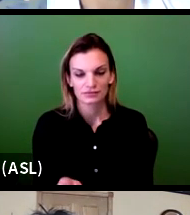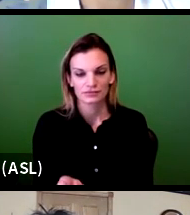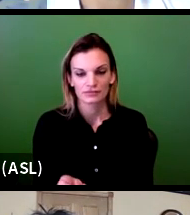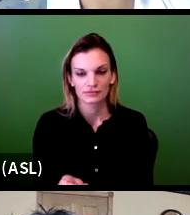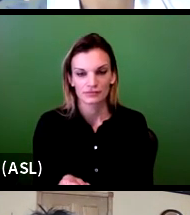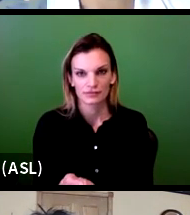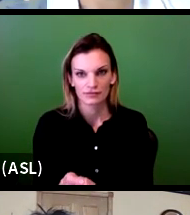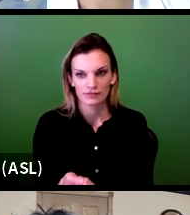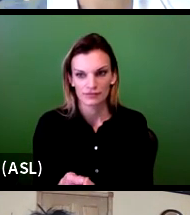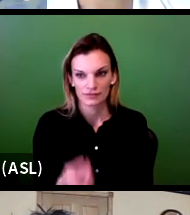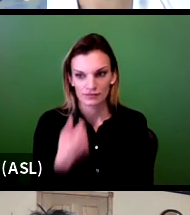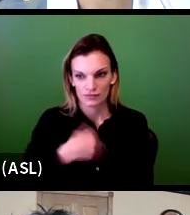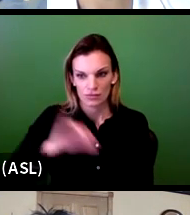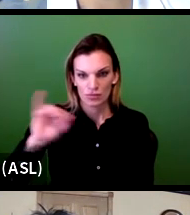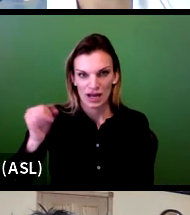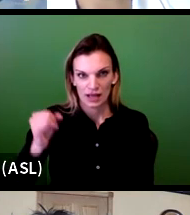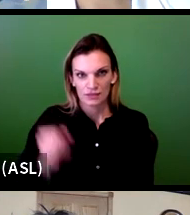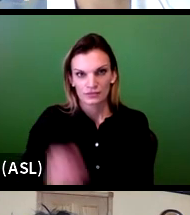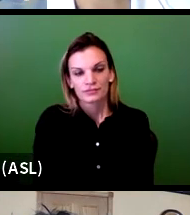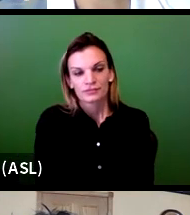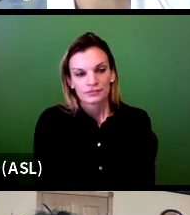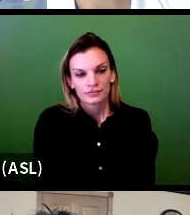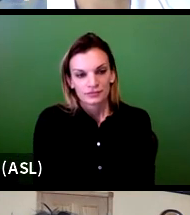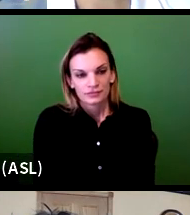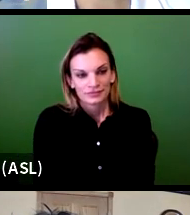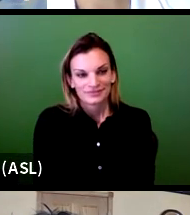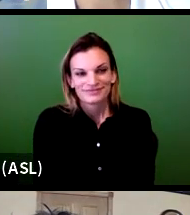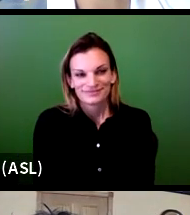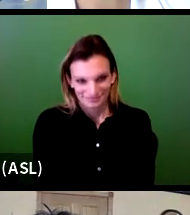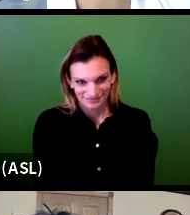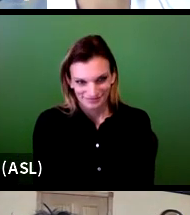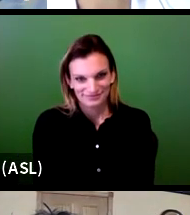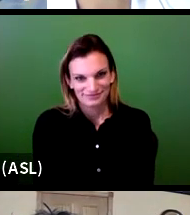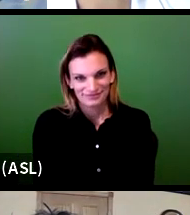I have a question. Okay, Juanita.